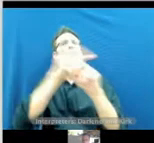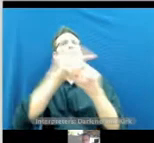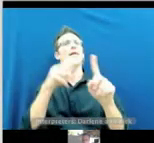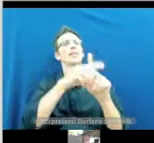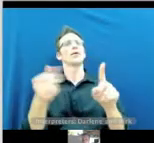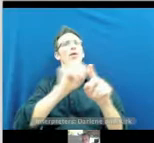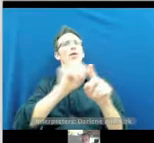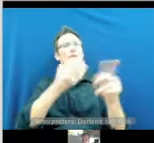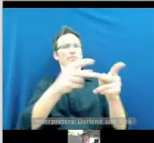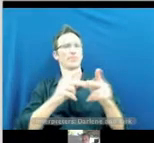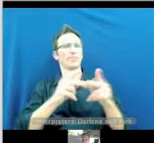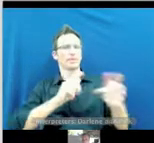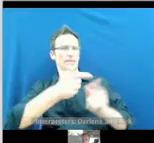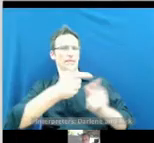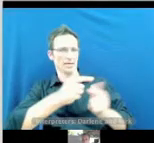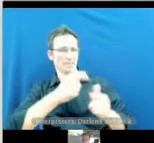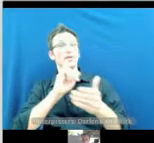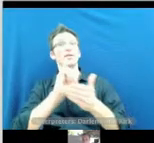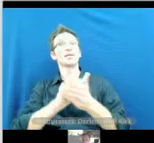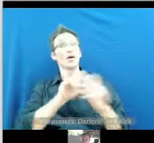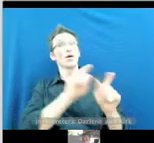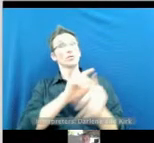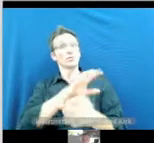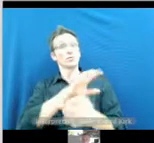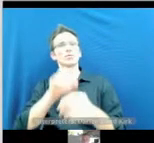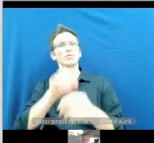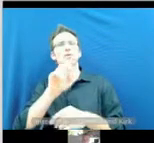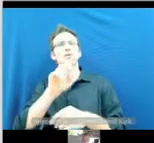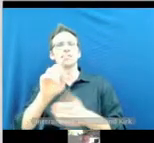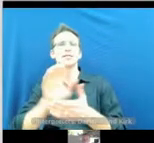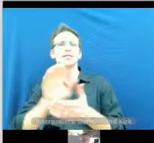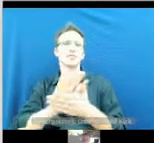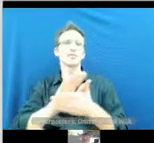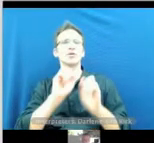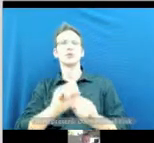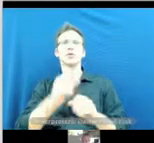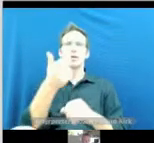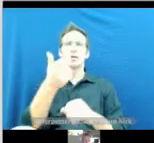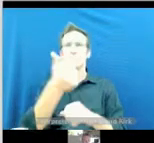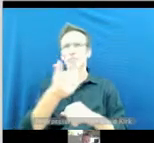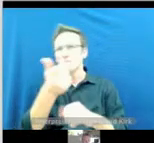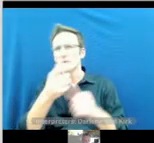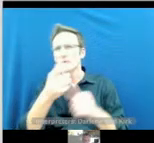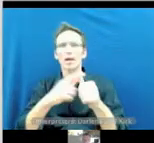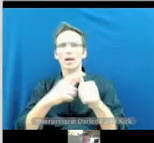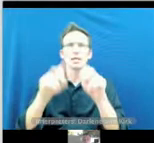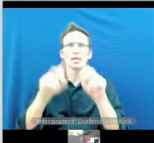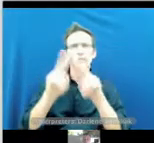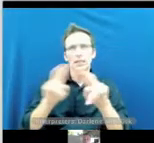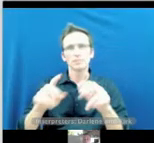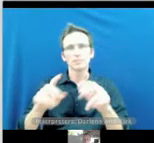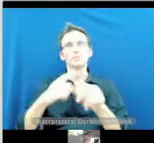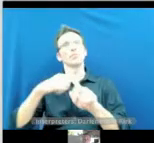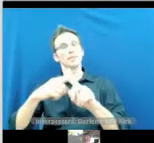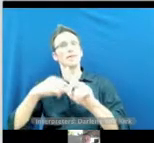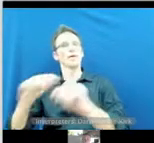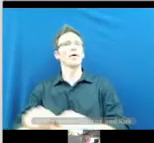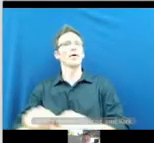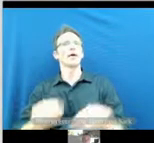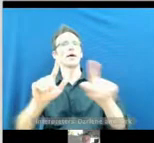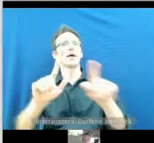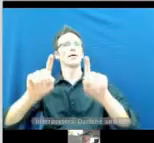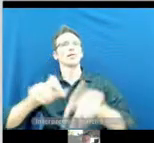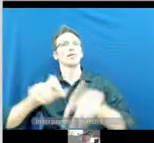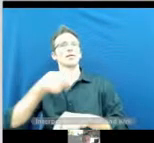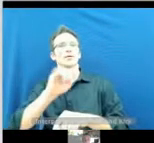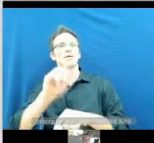allows for sort of viewing and assessing, and there are some sort of quizzes that you can use. So there are materials that are available